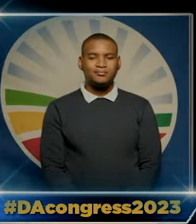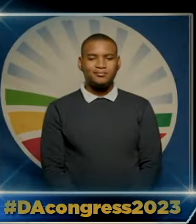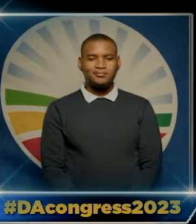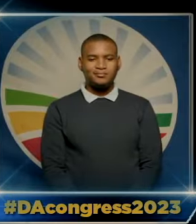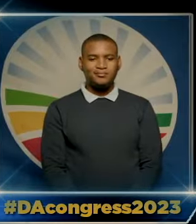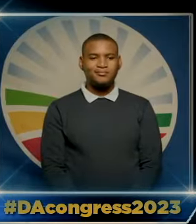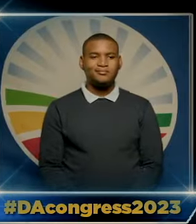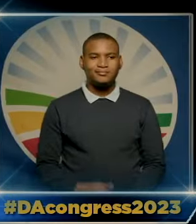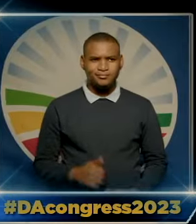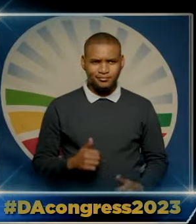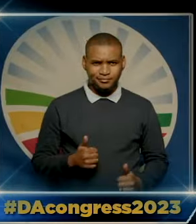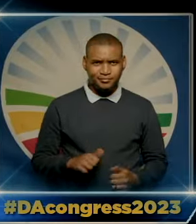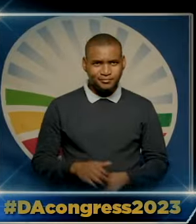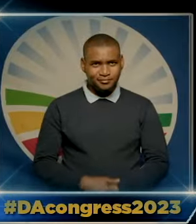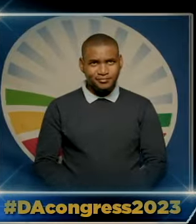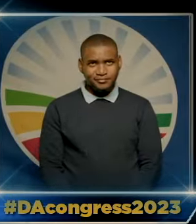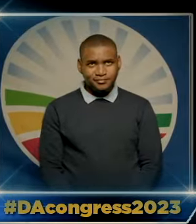mother.